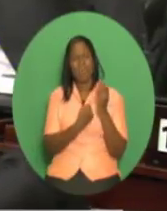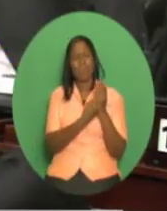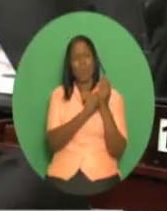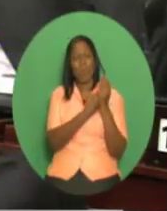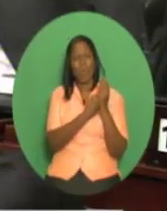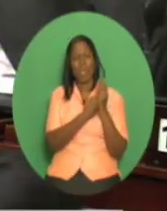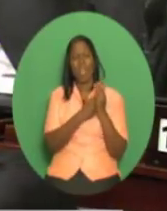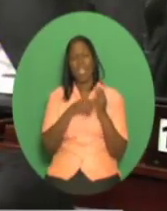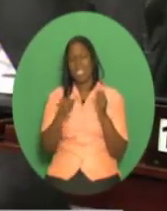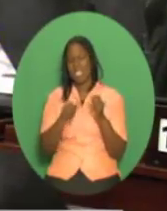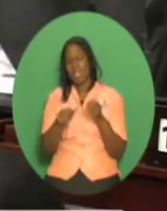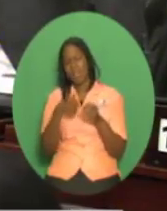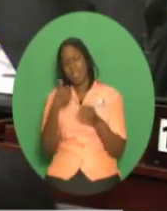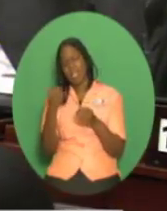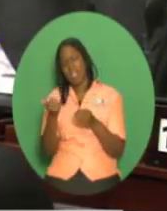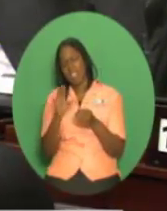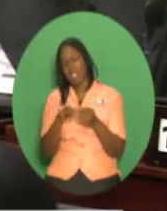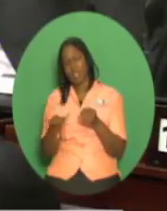any other child.